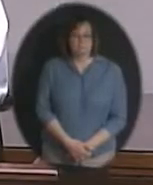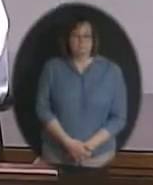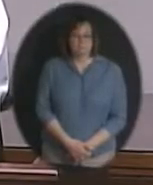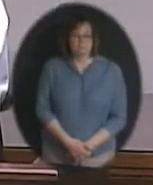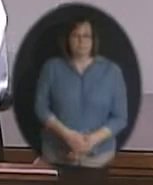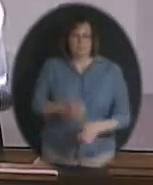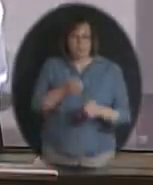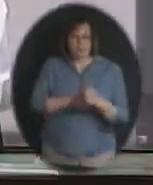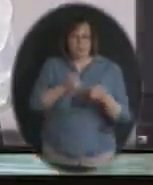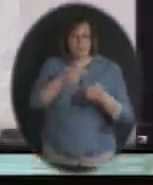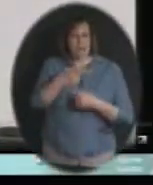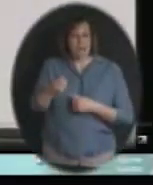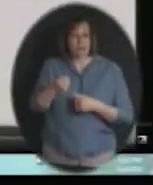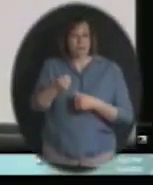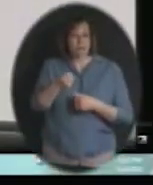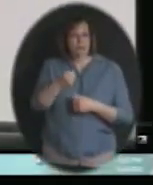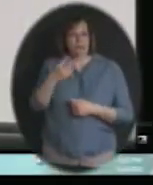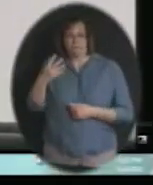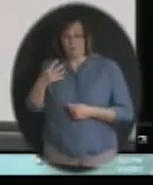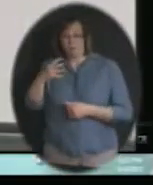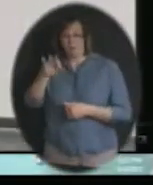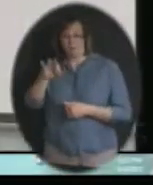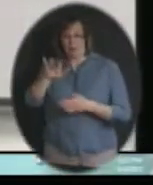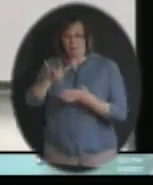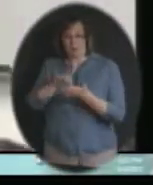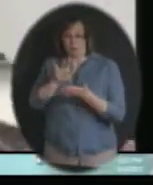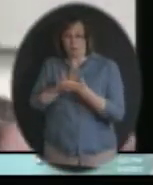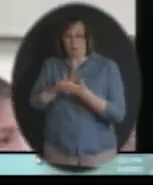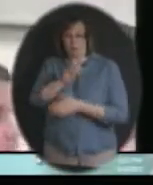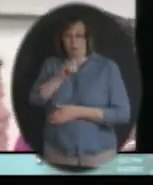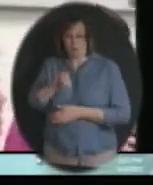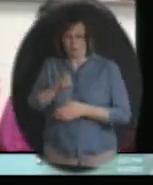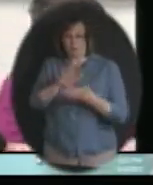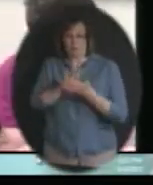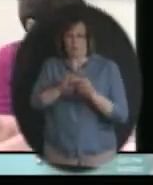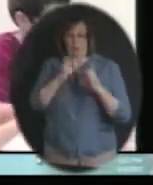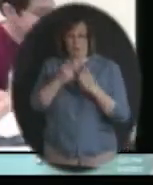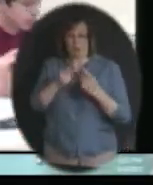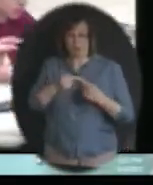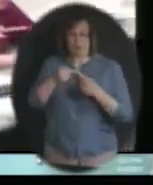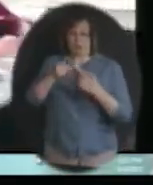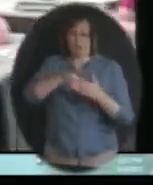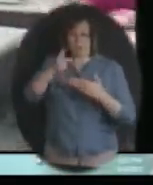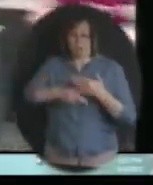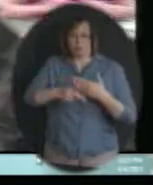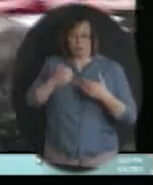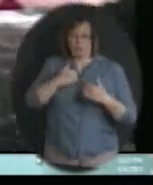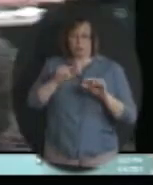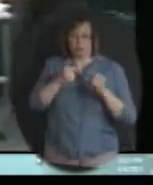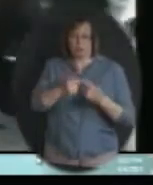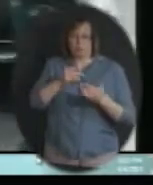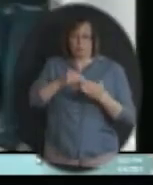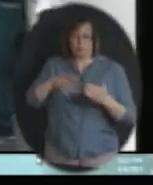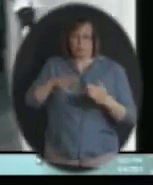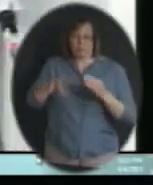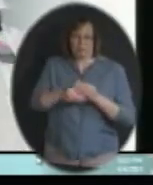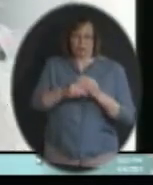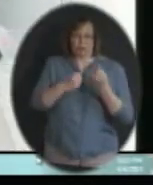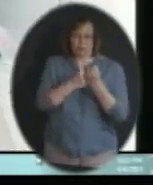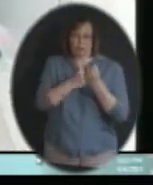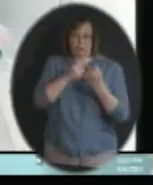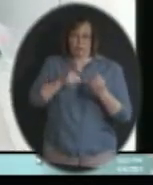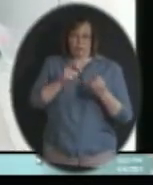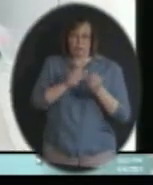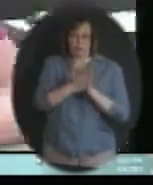In every high school and 4 of the 9 middle schools in the Olathe School District, there is a unique program that gives a group of students the extra support they need